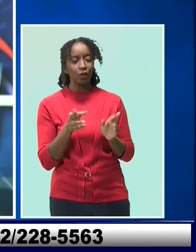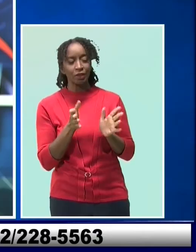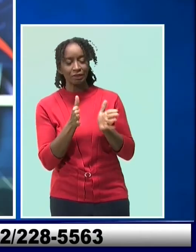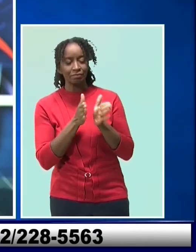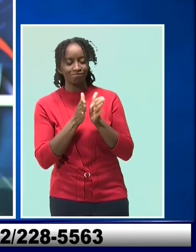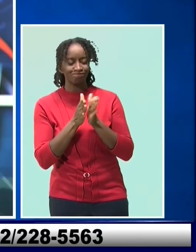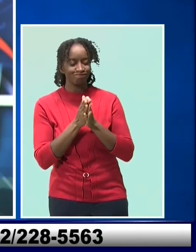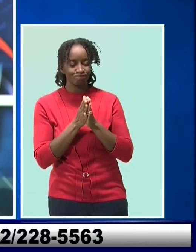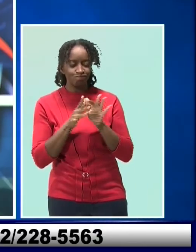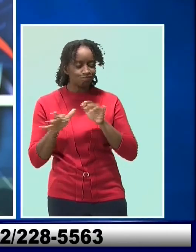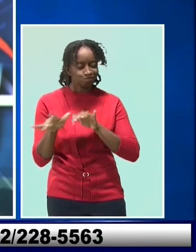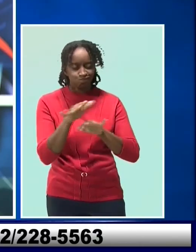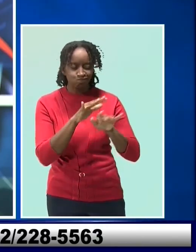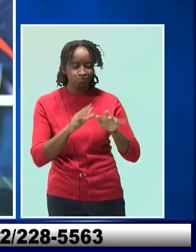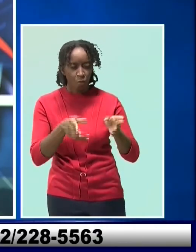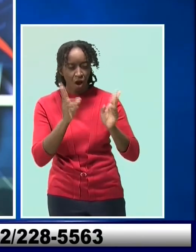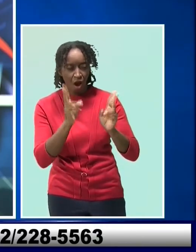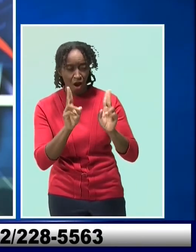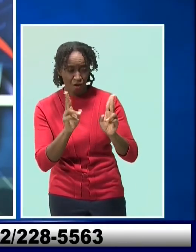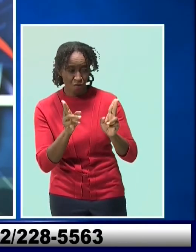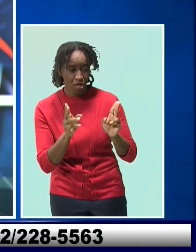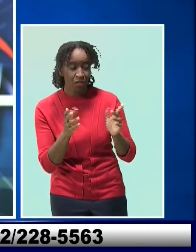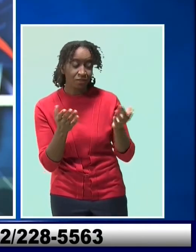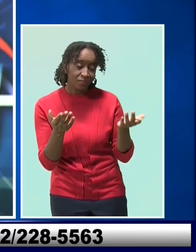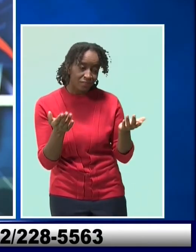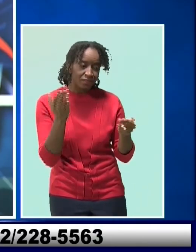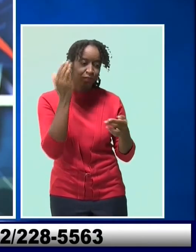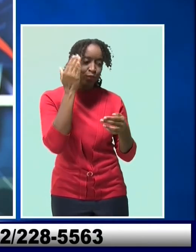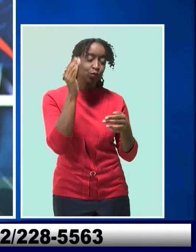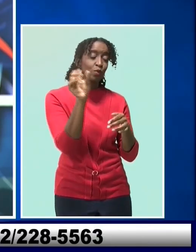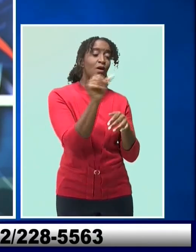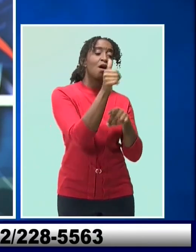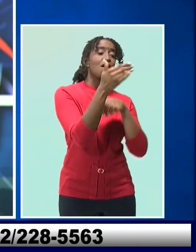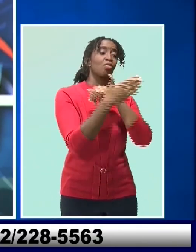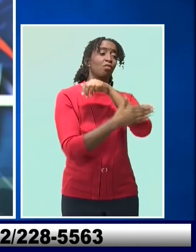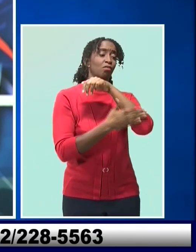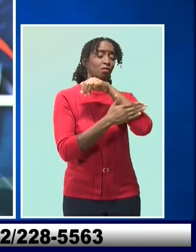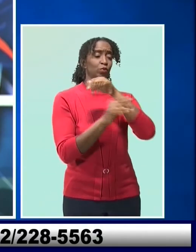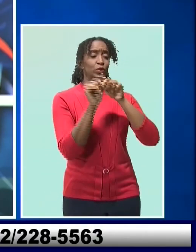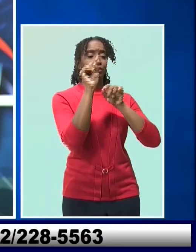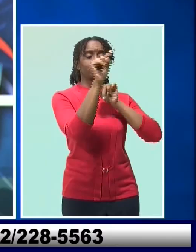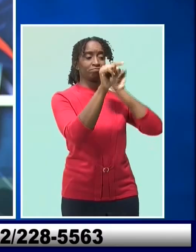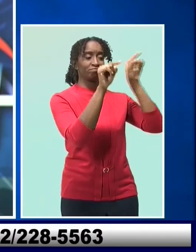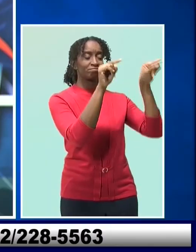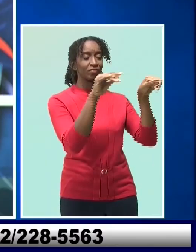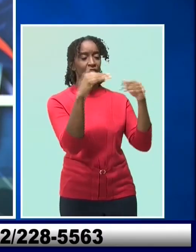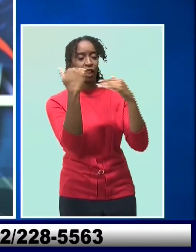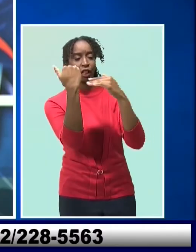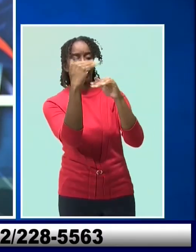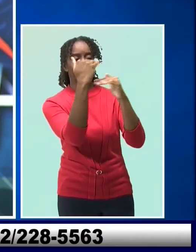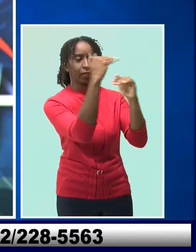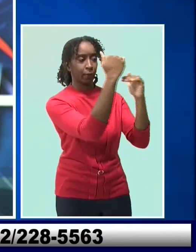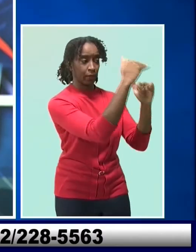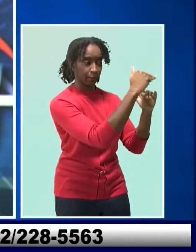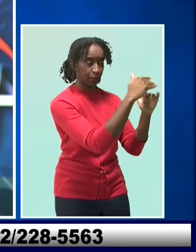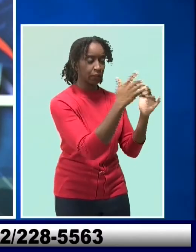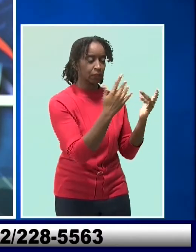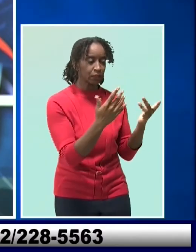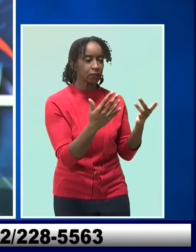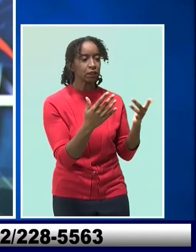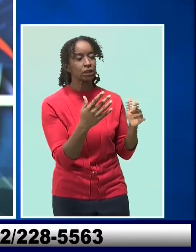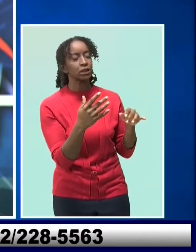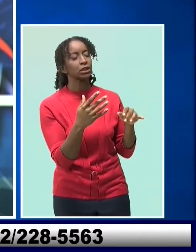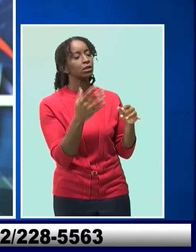recognize that there are some restrictions in other parts of the world where we depend on our shipping lines, so